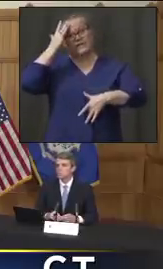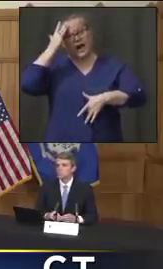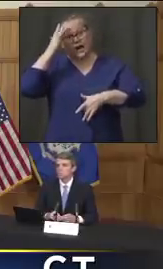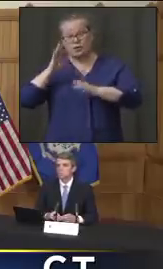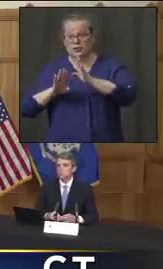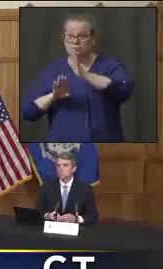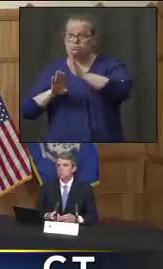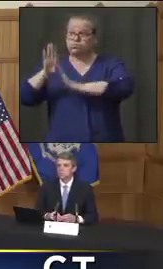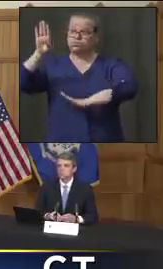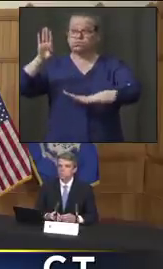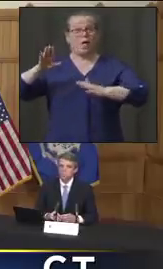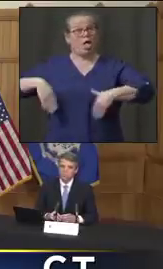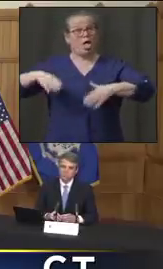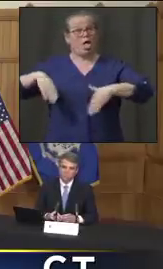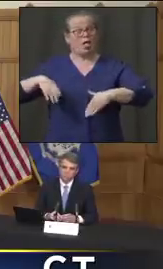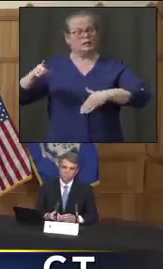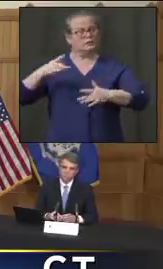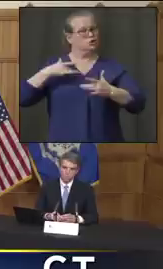in June.